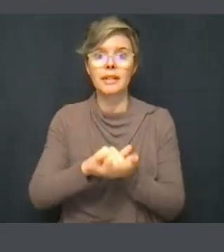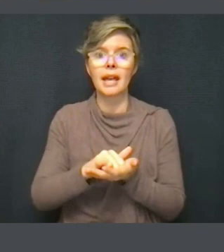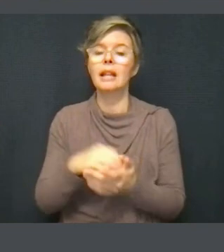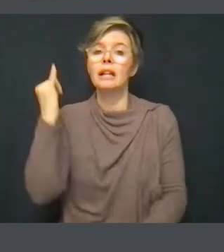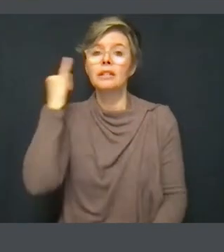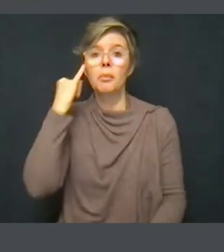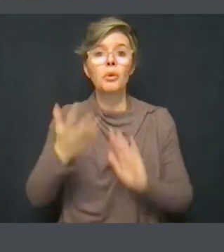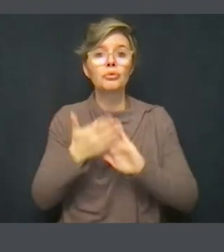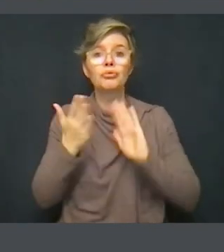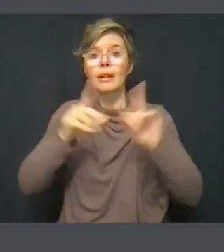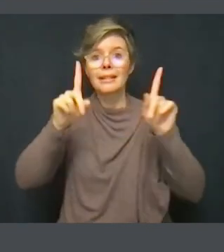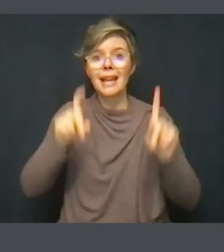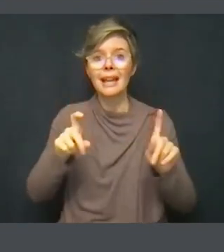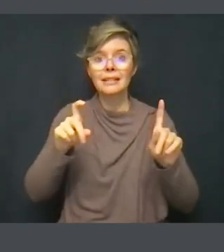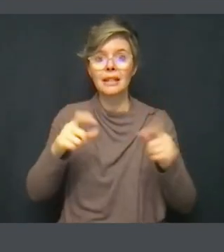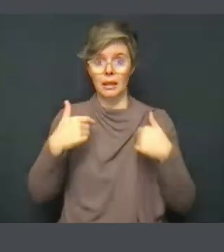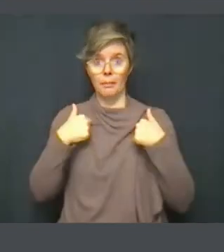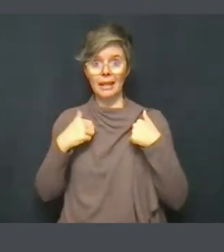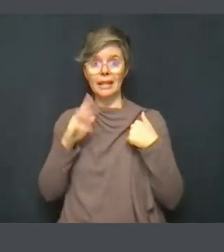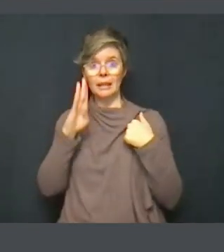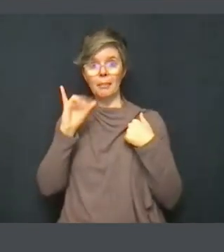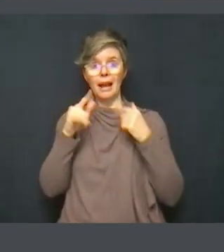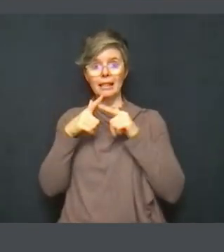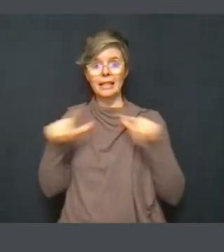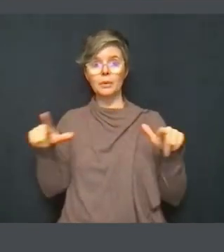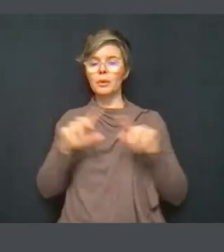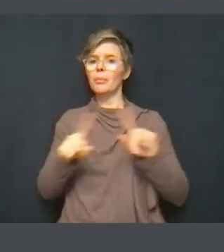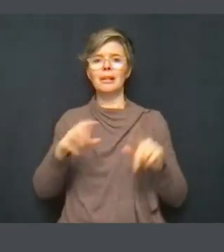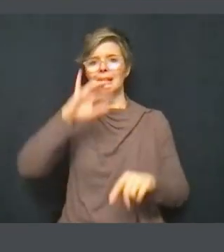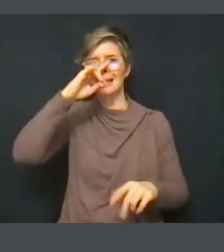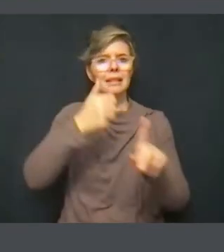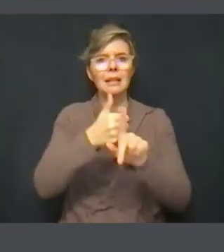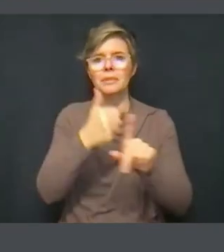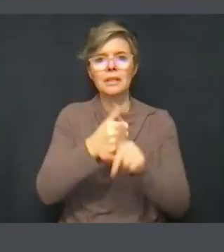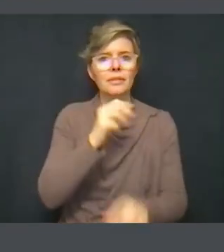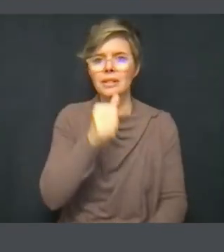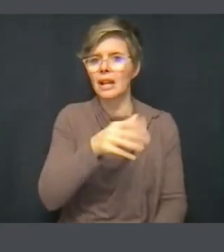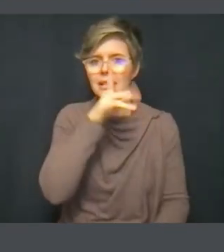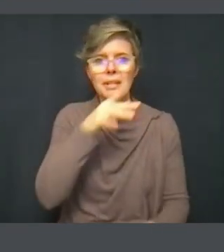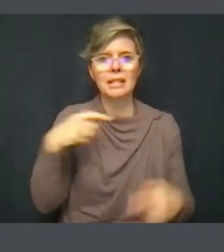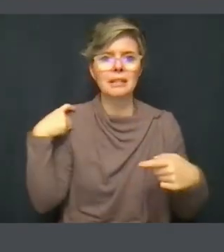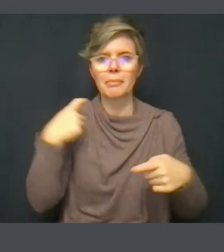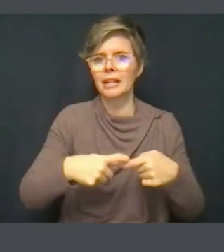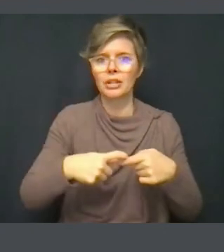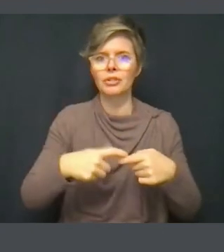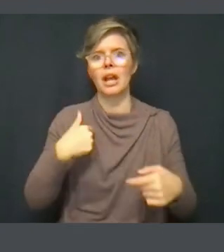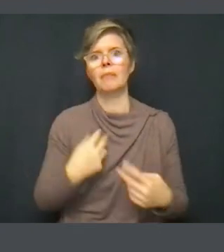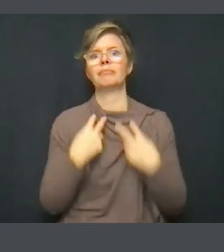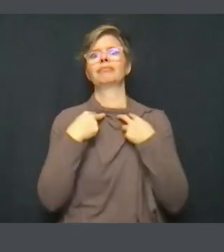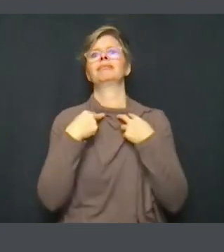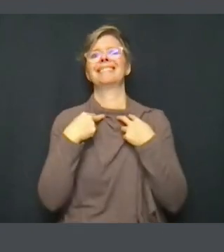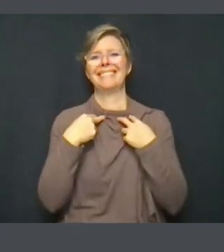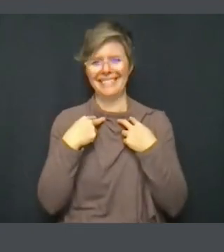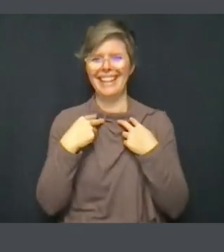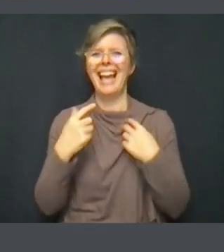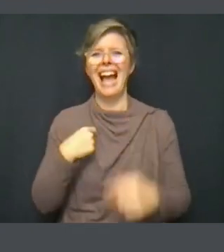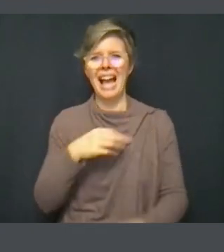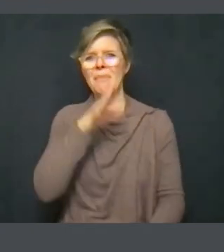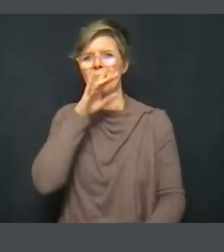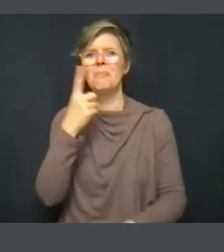who doesn't speak Spanish, who speaks another language, that basically puts me in that camp of being a monolingual SLP too,